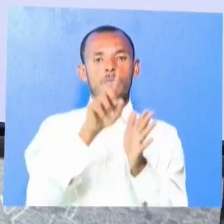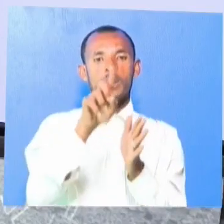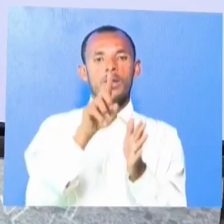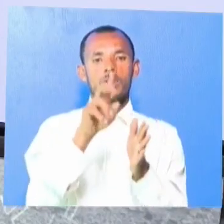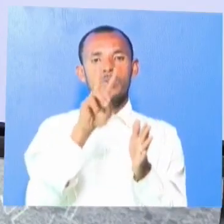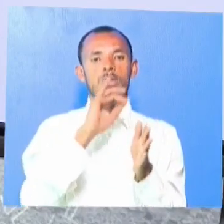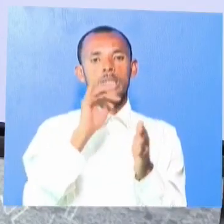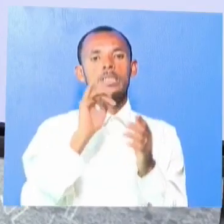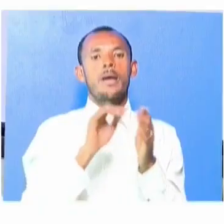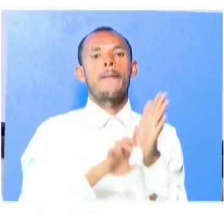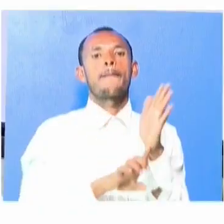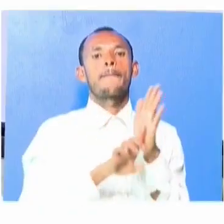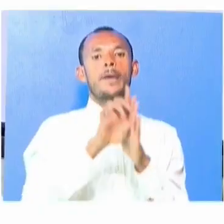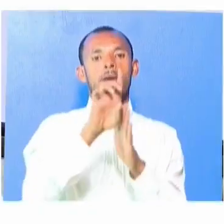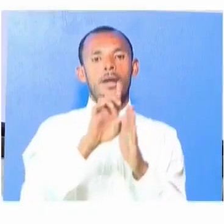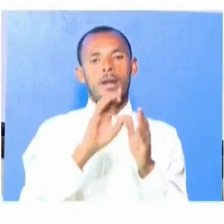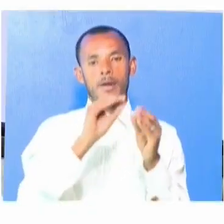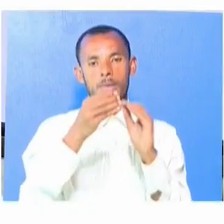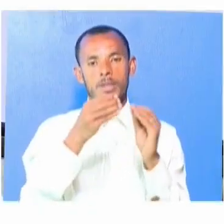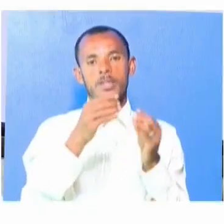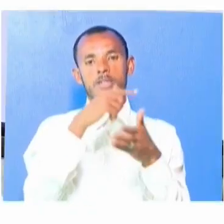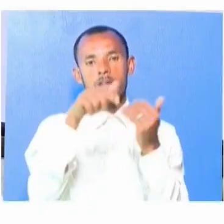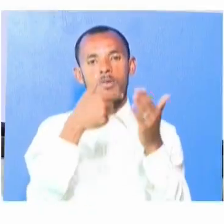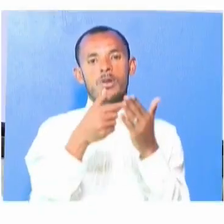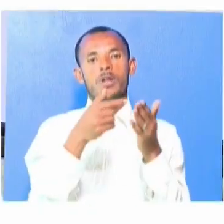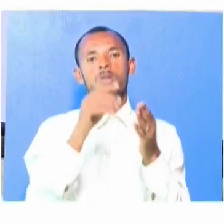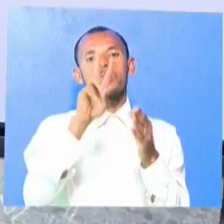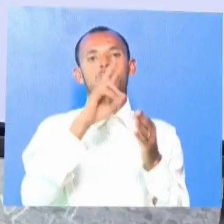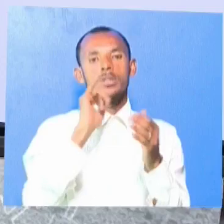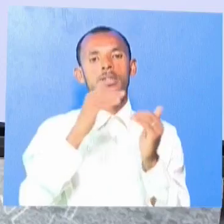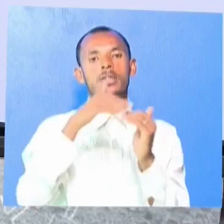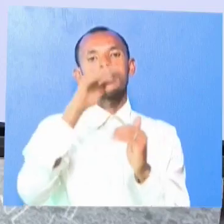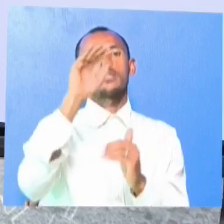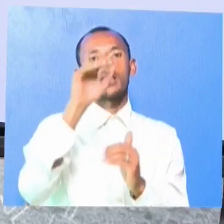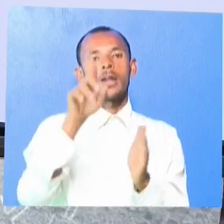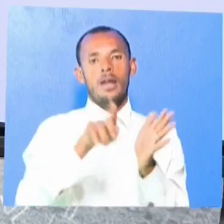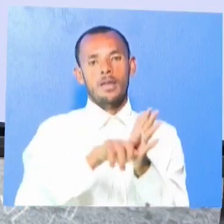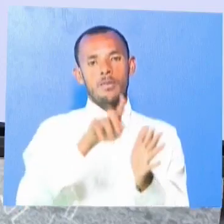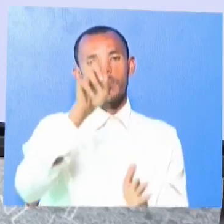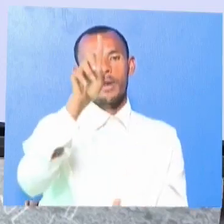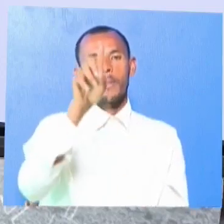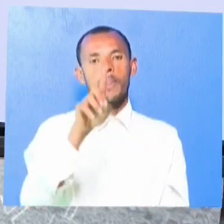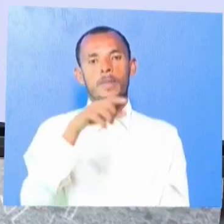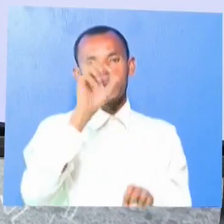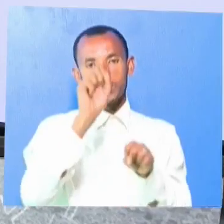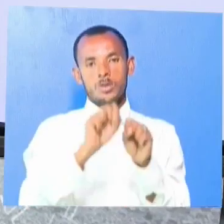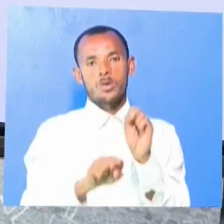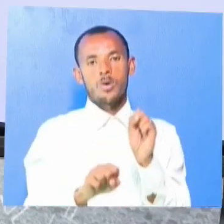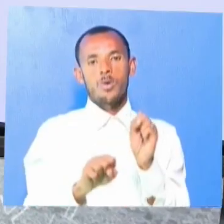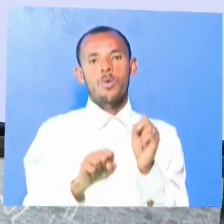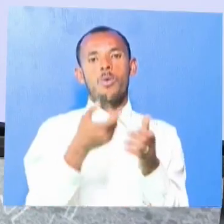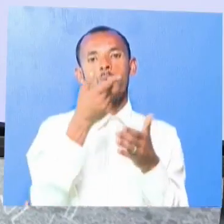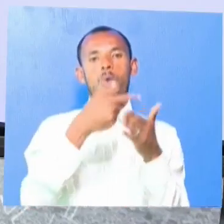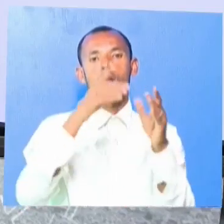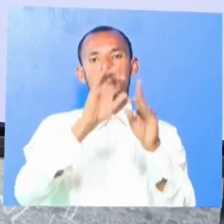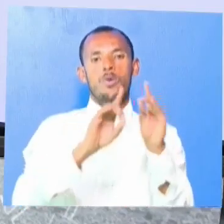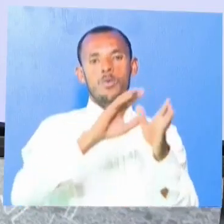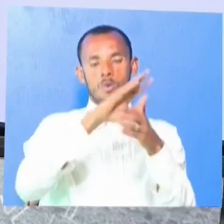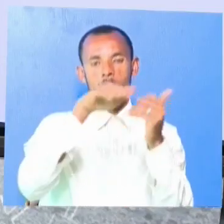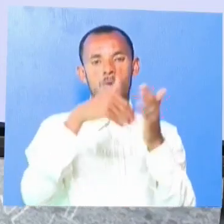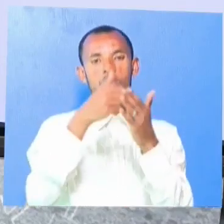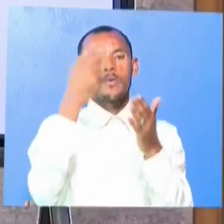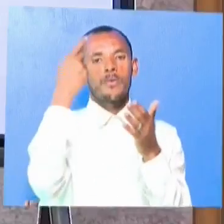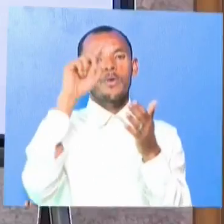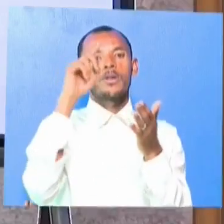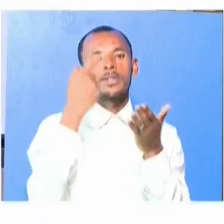is bigger. Therefore, 2 is greater than minus 1. So, what do you conclude from this